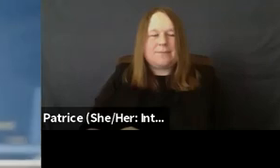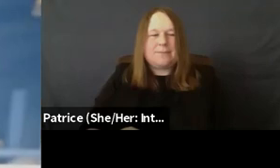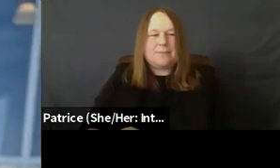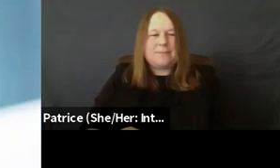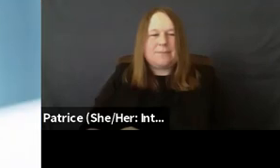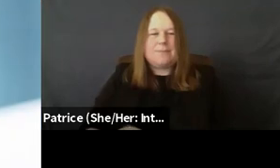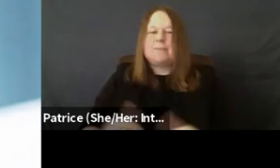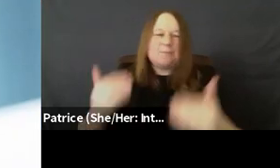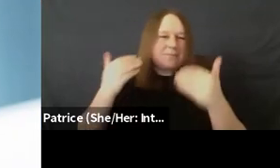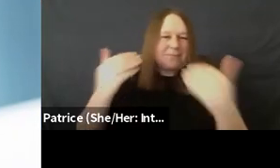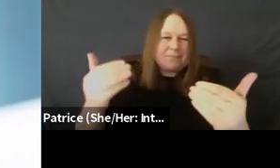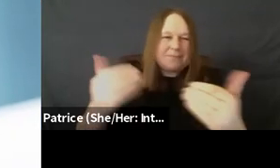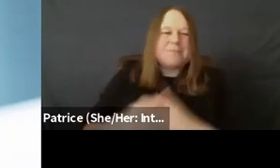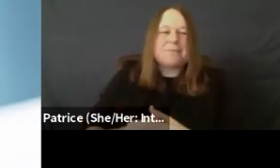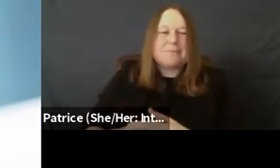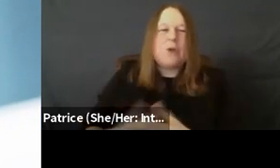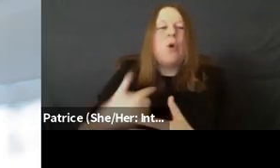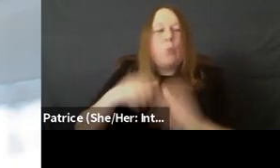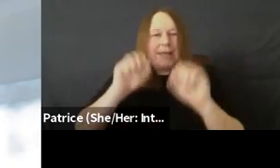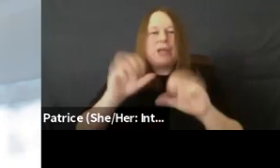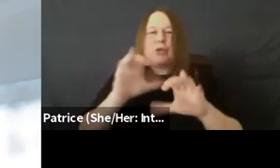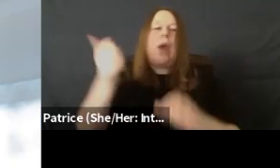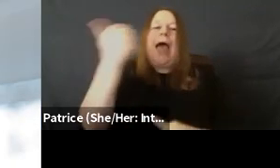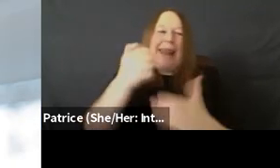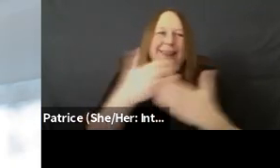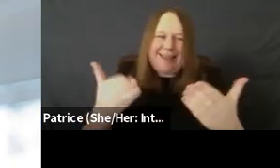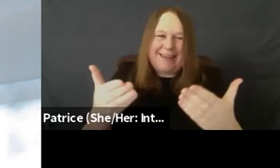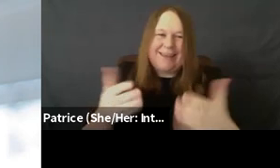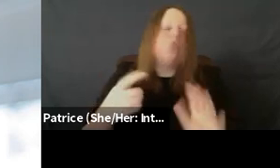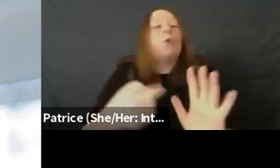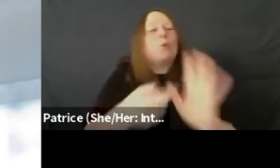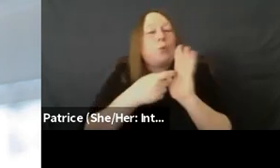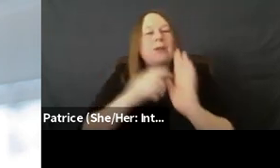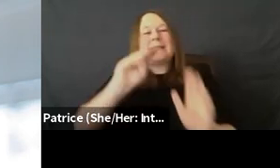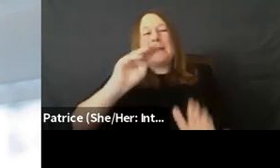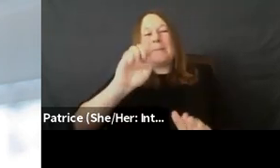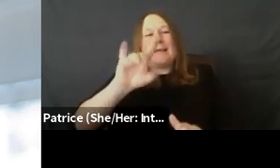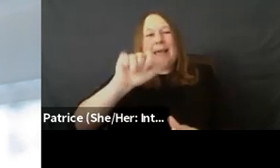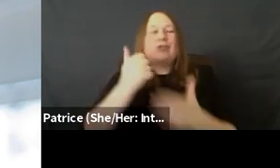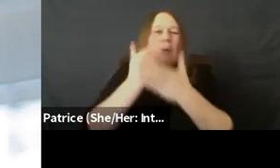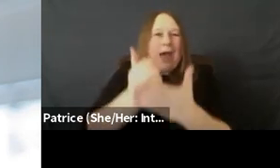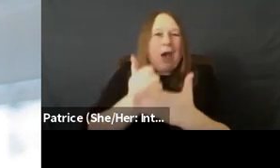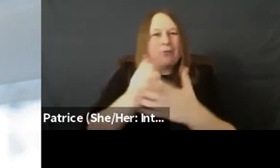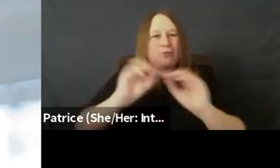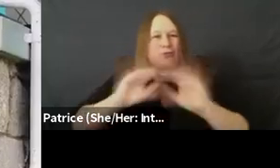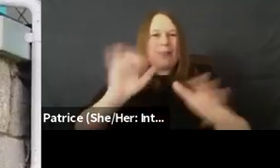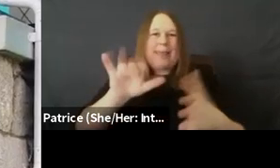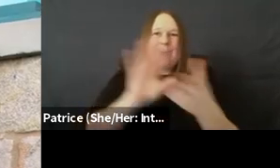That's great. We can do anything, and it requires the media to help get that message